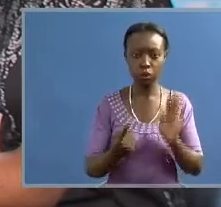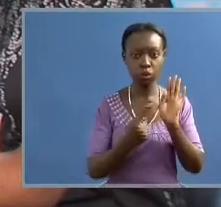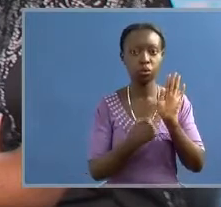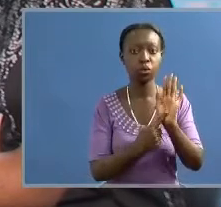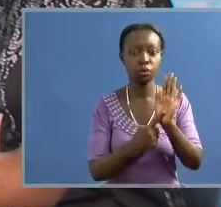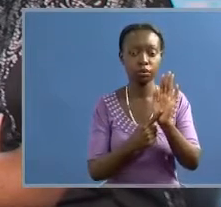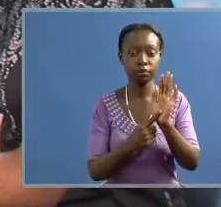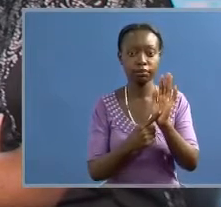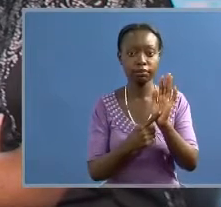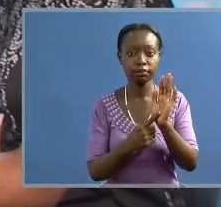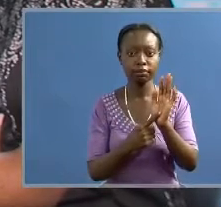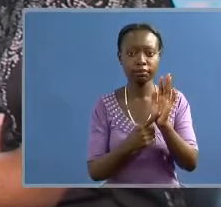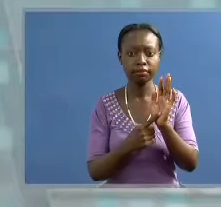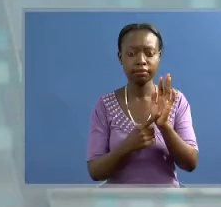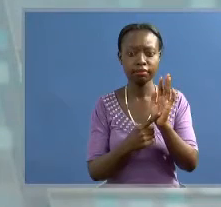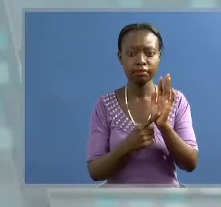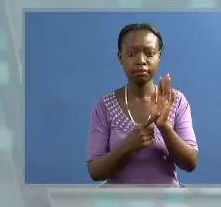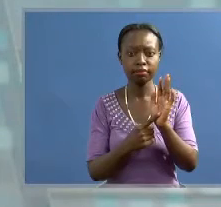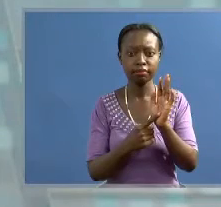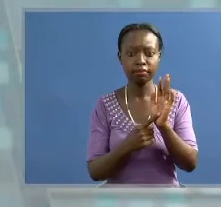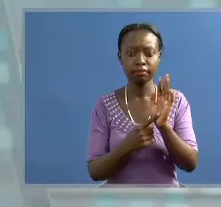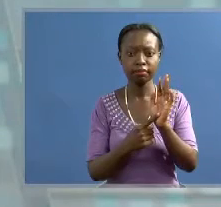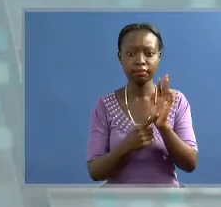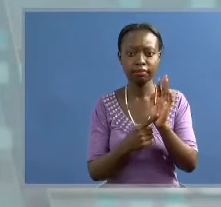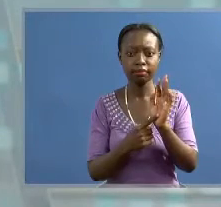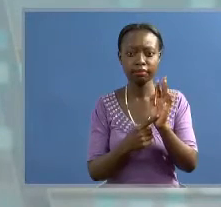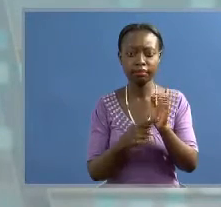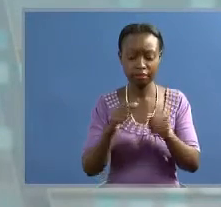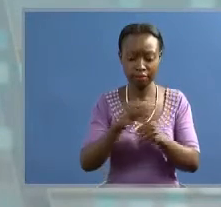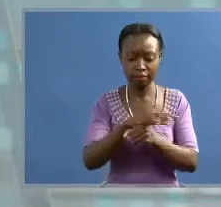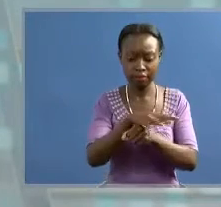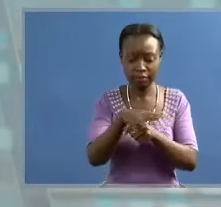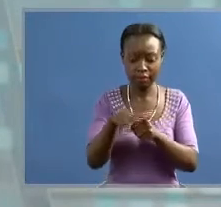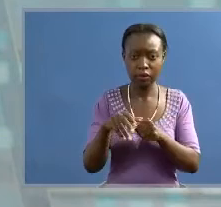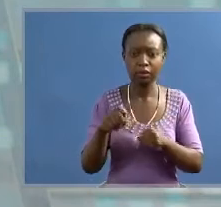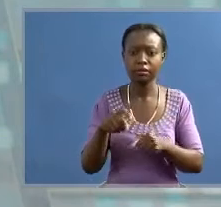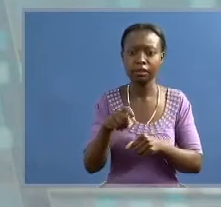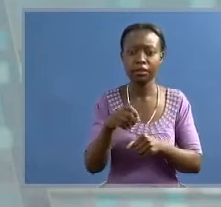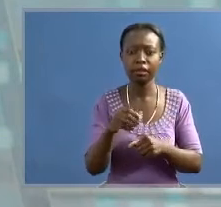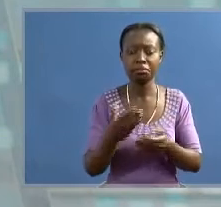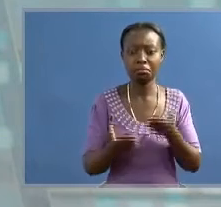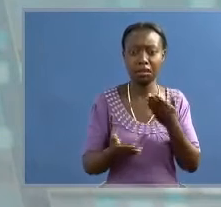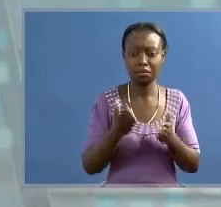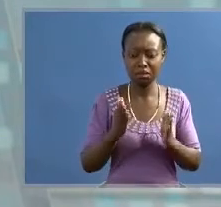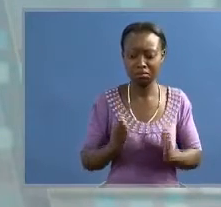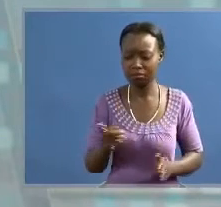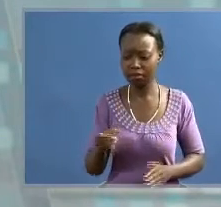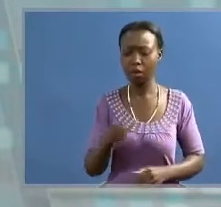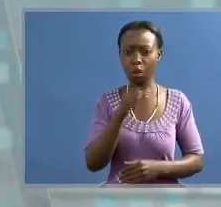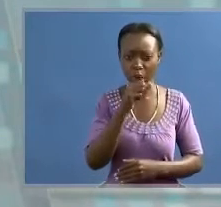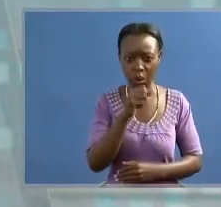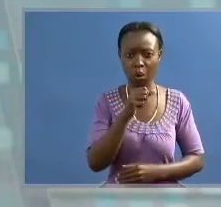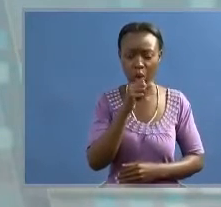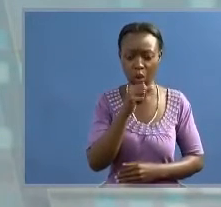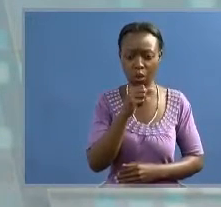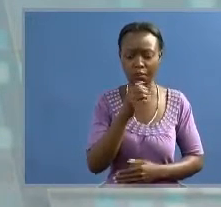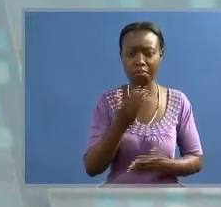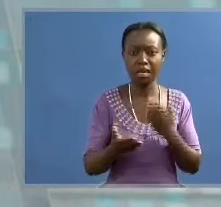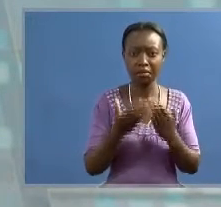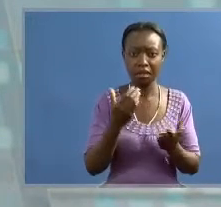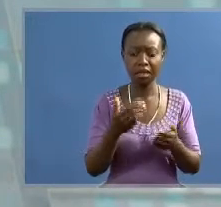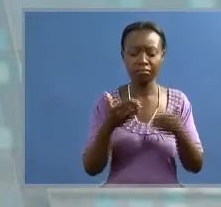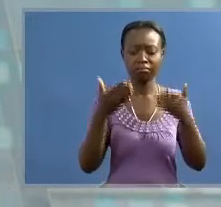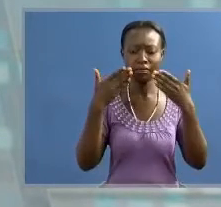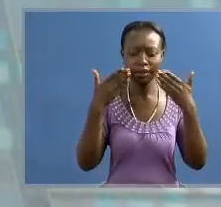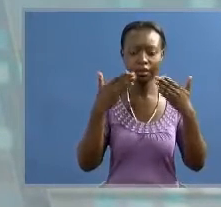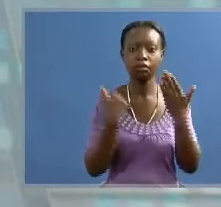would point towards COVID-19. Maybe the person is coughing, maybe the person has labored breathing, maybe the